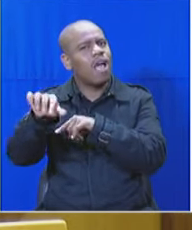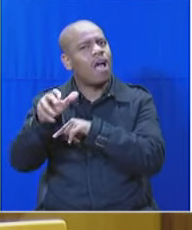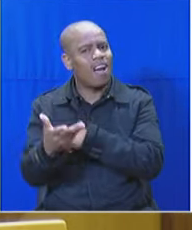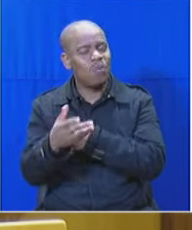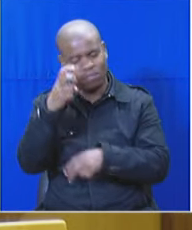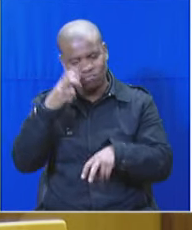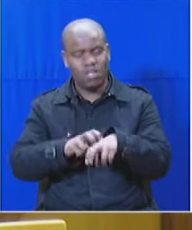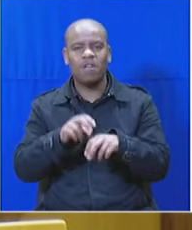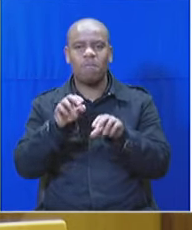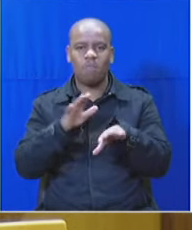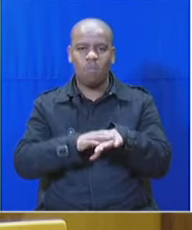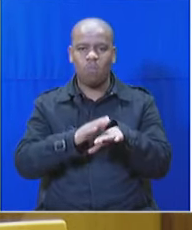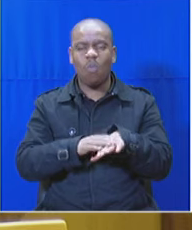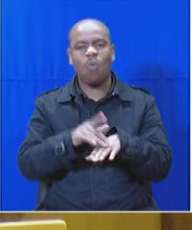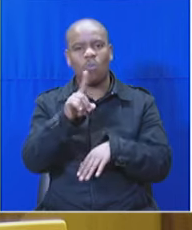need inter alia